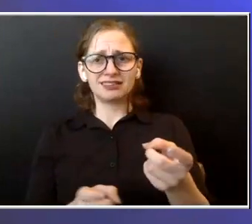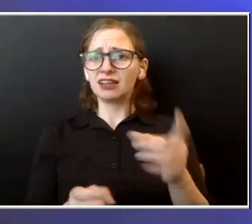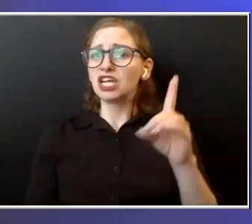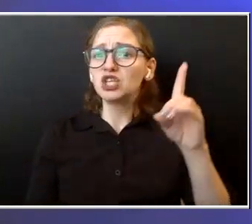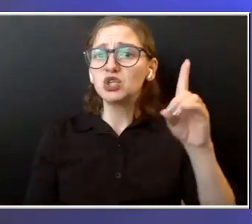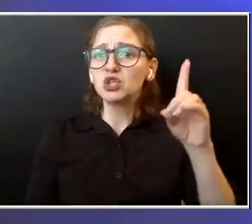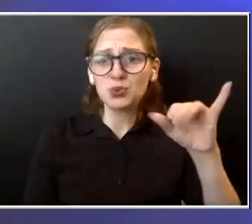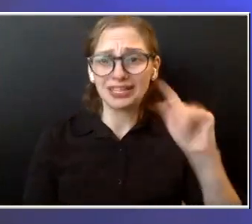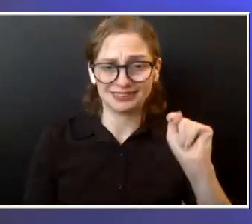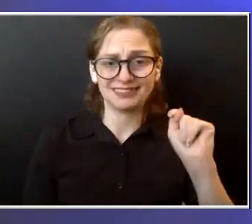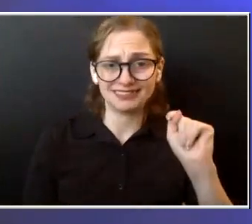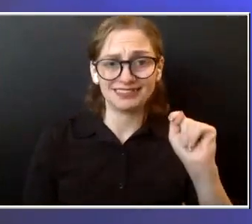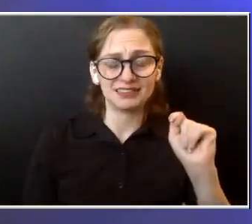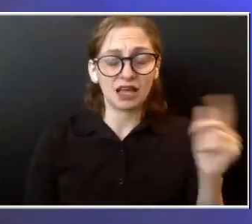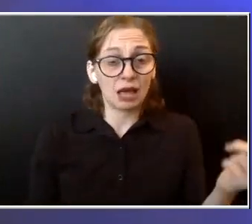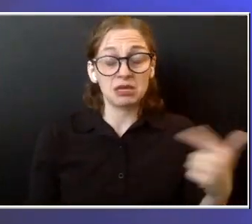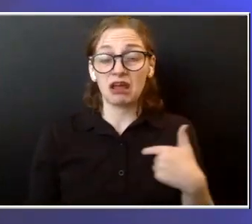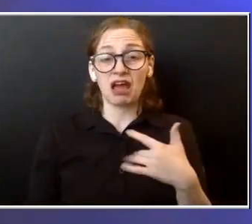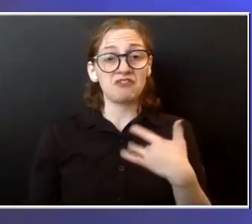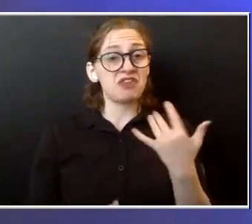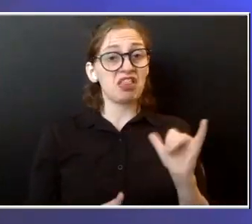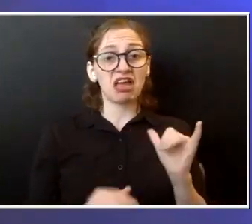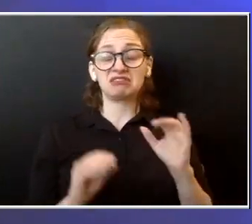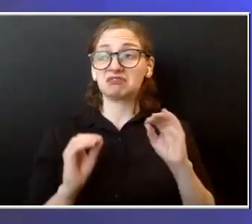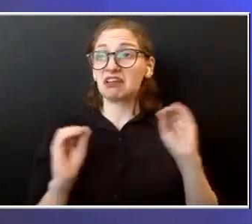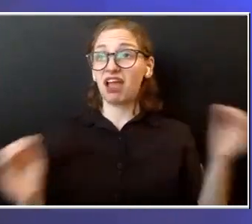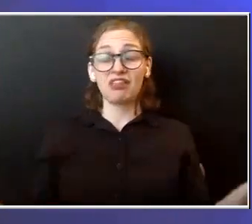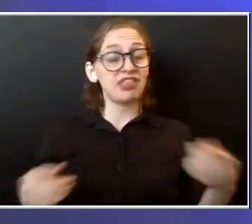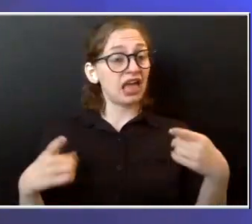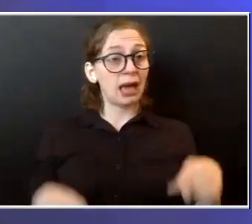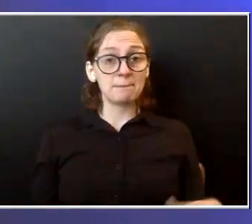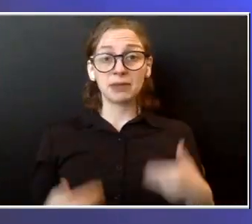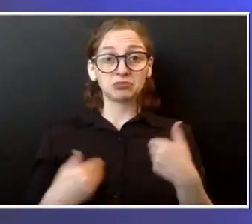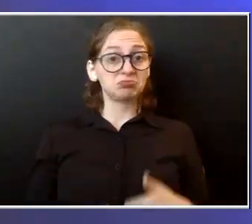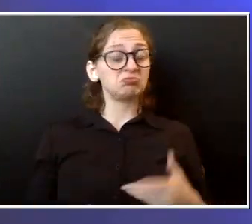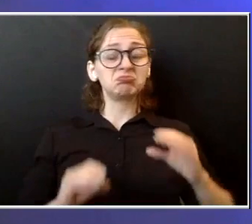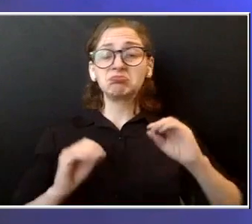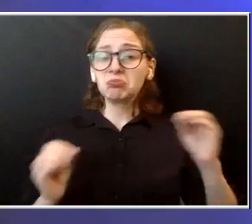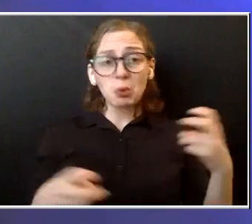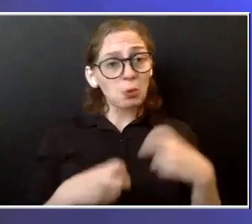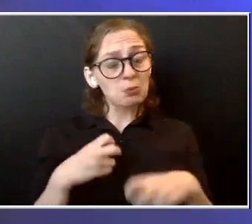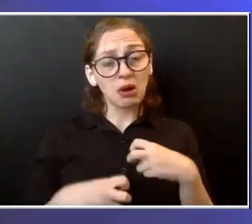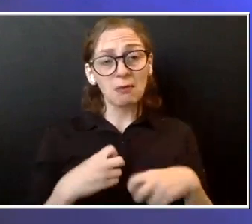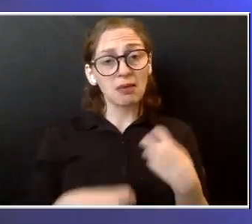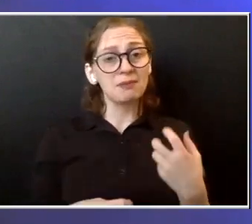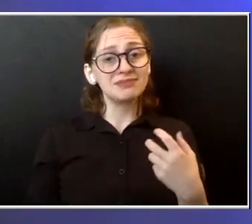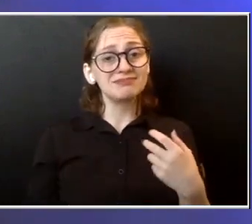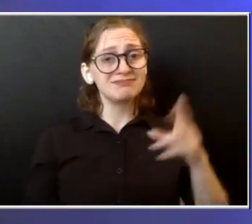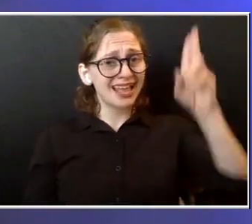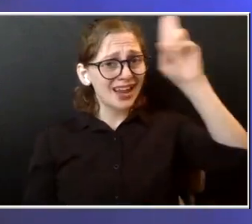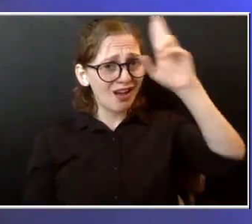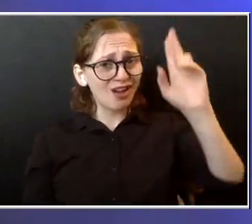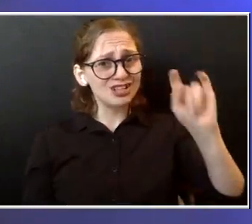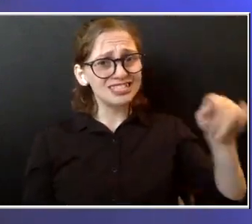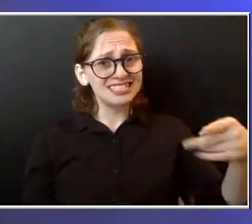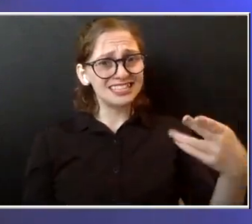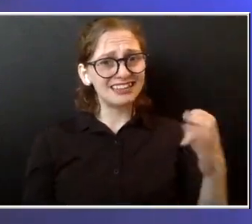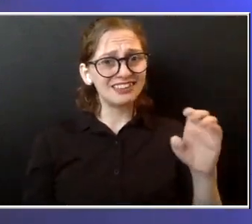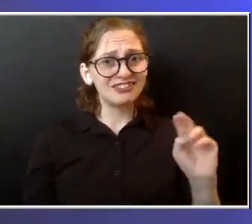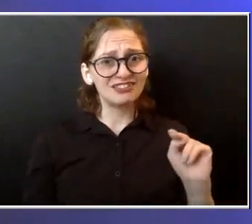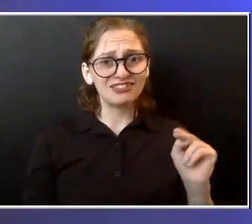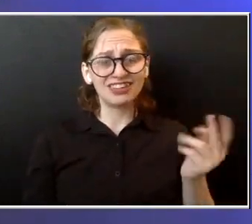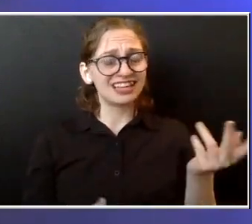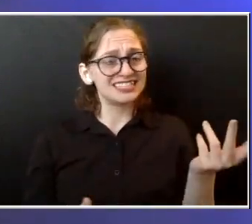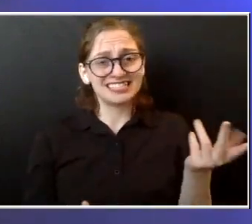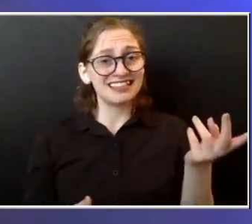ever happened to me. I have had absolutely no problems. And Uncle Steve's jumping around like the Energizer Bunny.